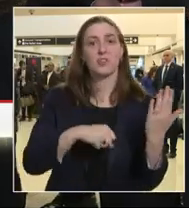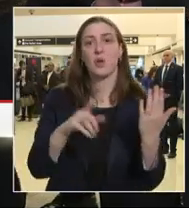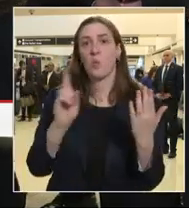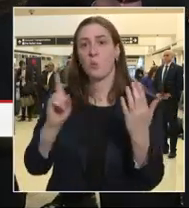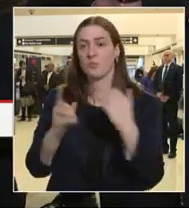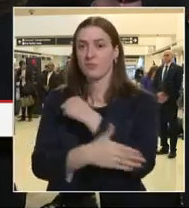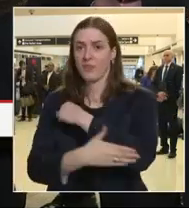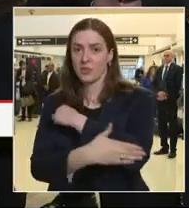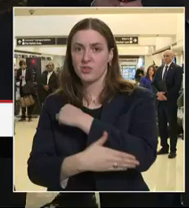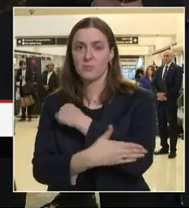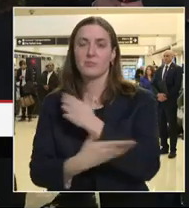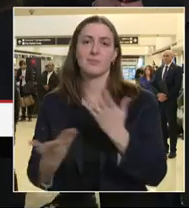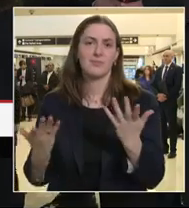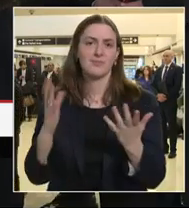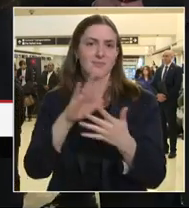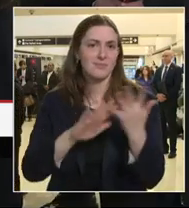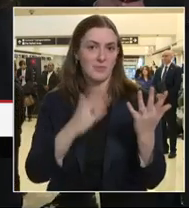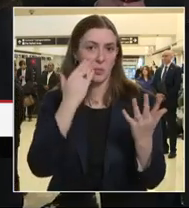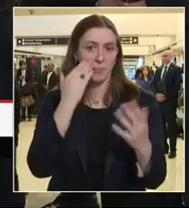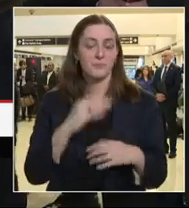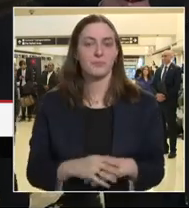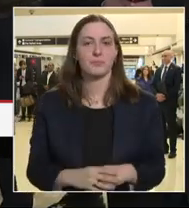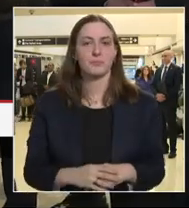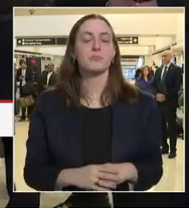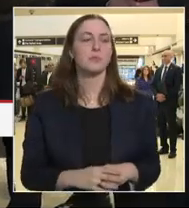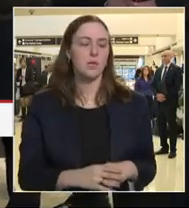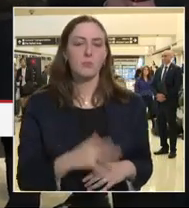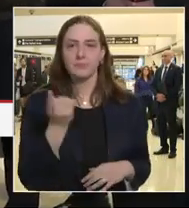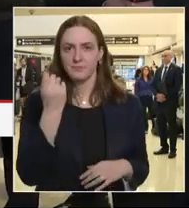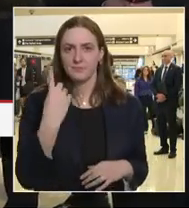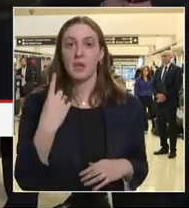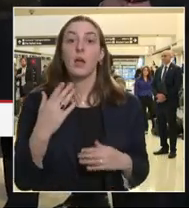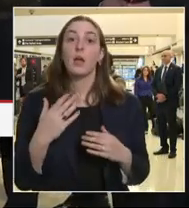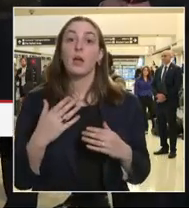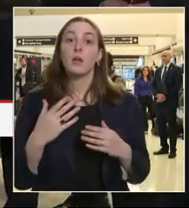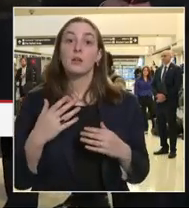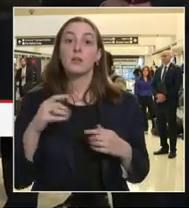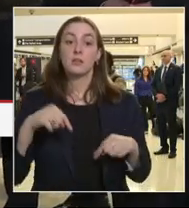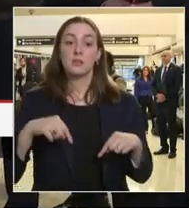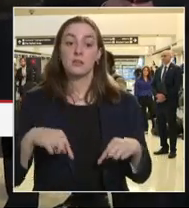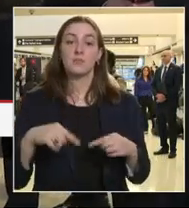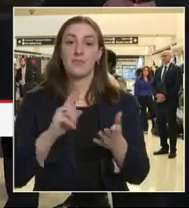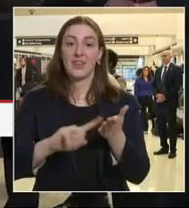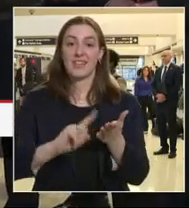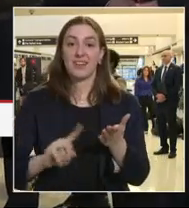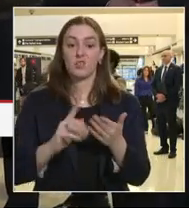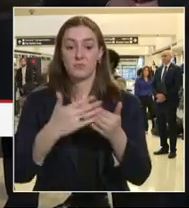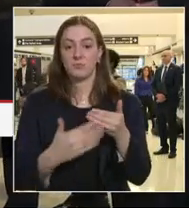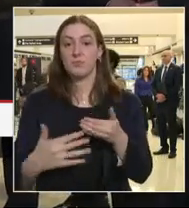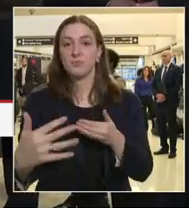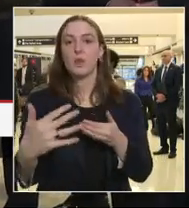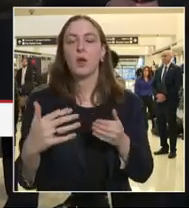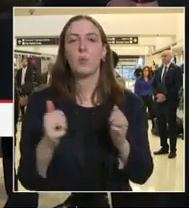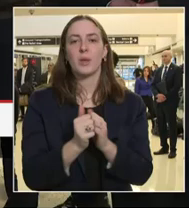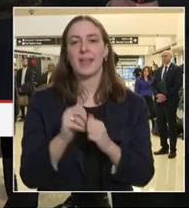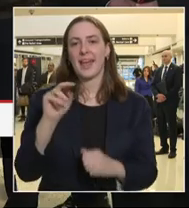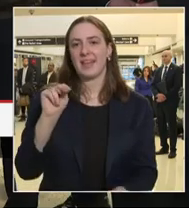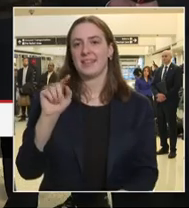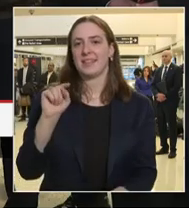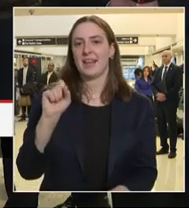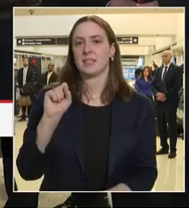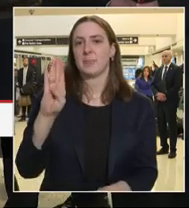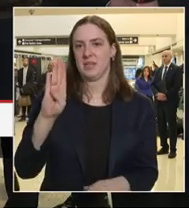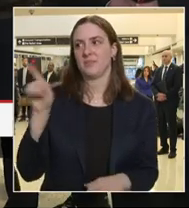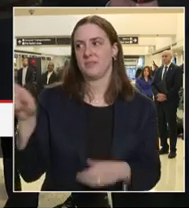this operation is going to be led by the NTSB. All of us are working together, though, to search the